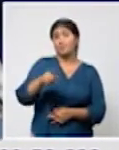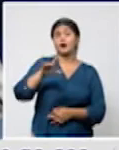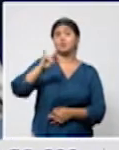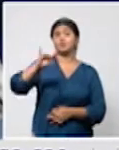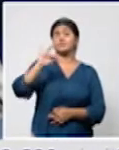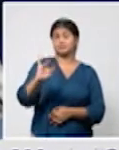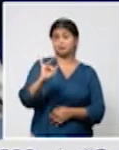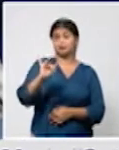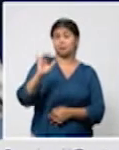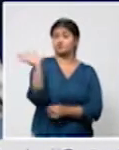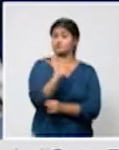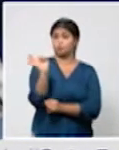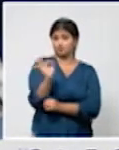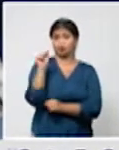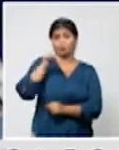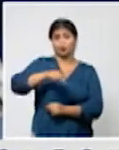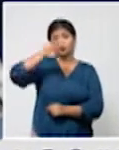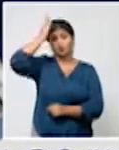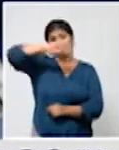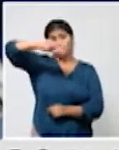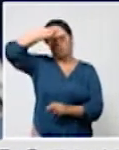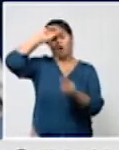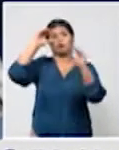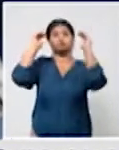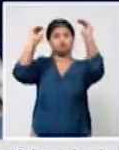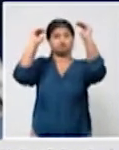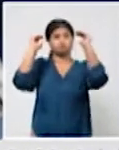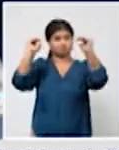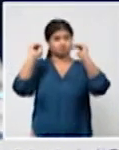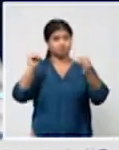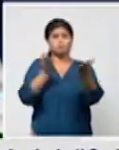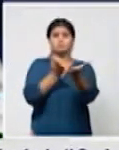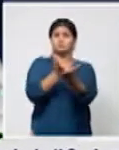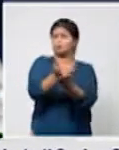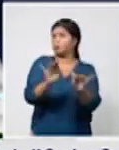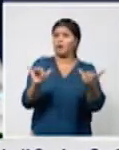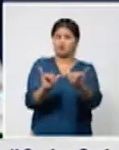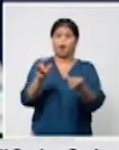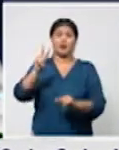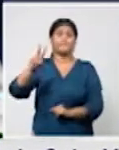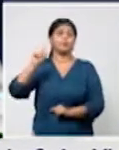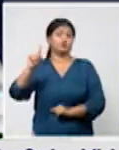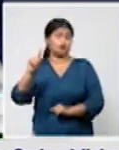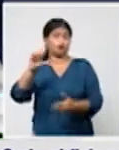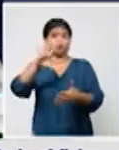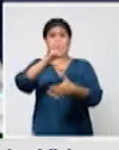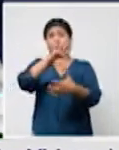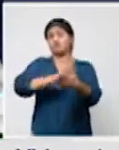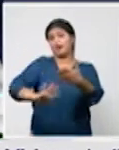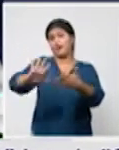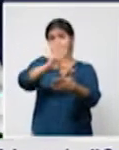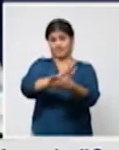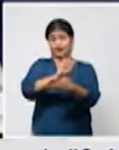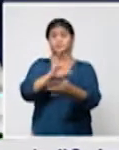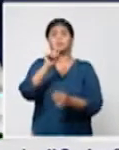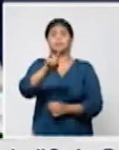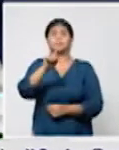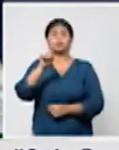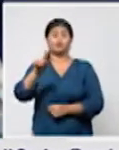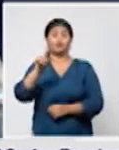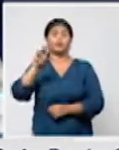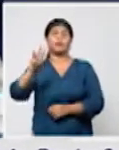and global rate of 3.97%, places Cuba in 21st position in the Americas